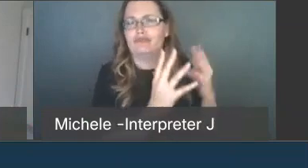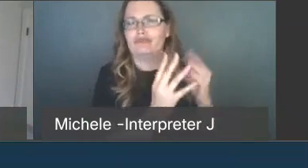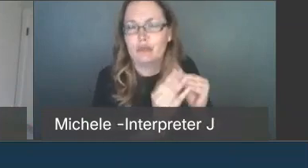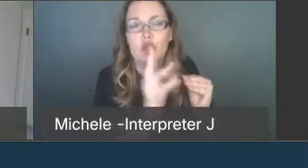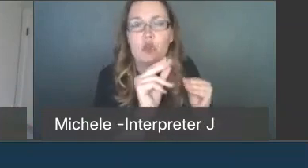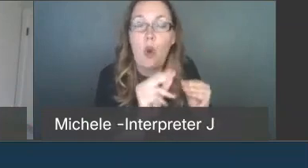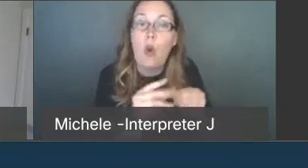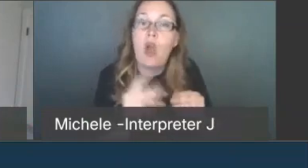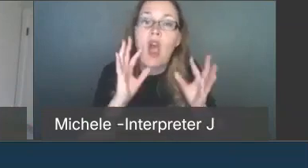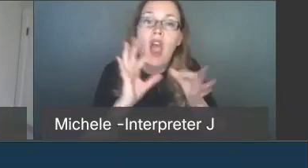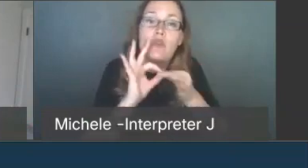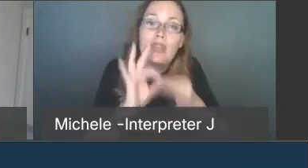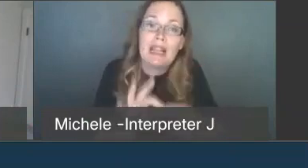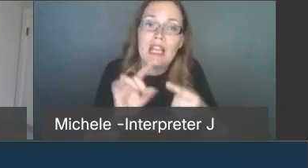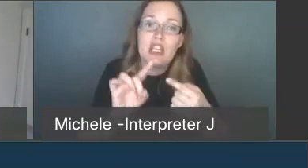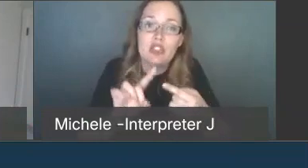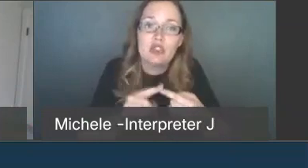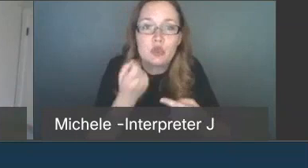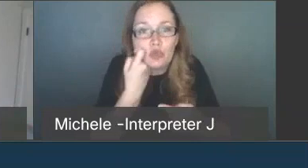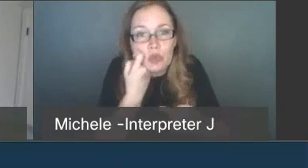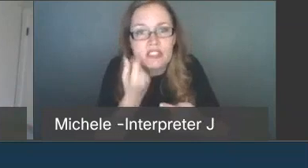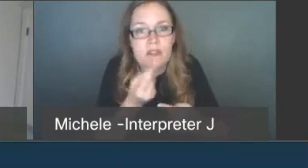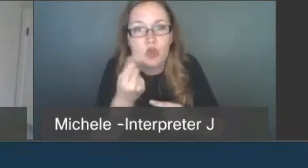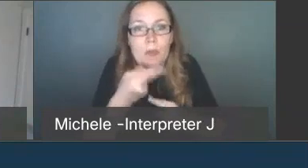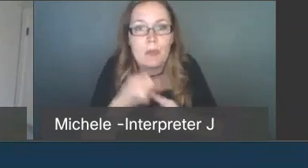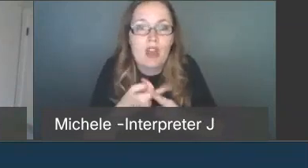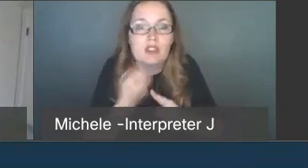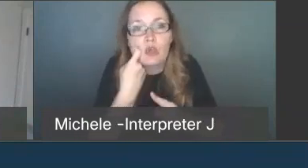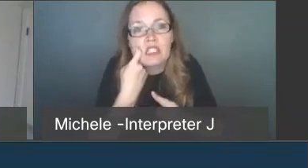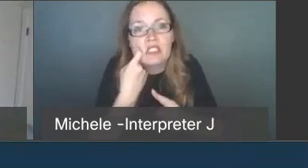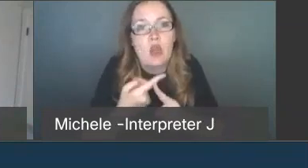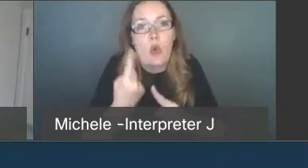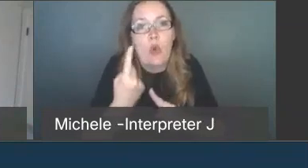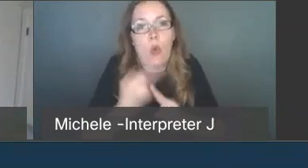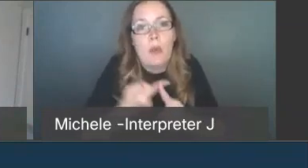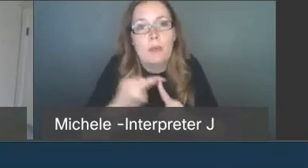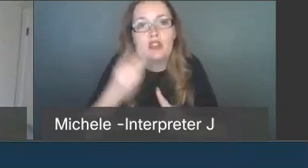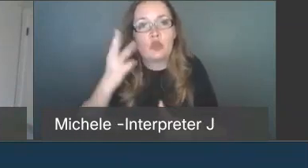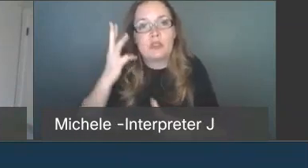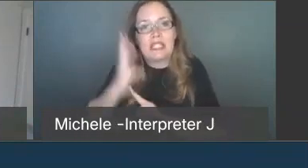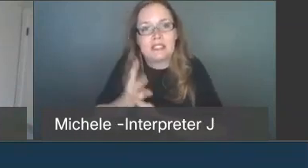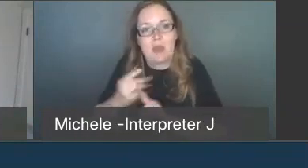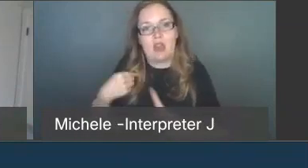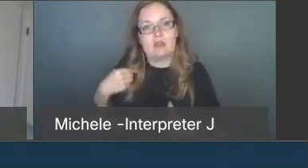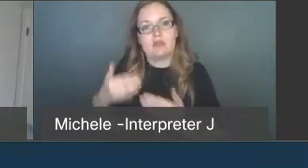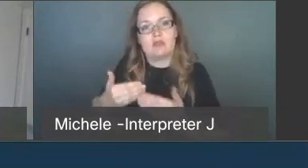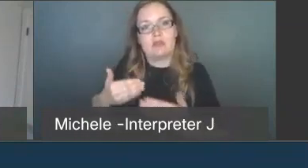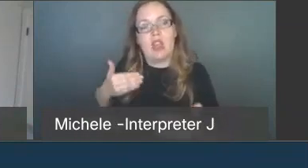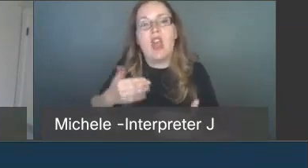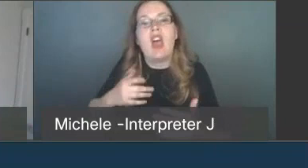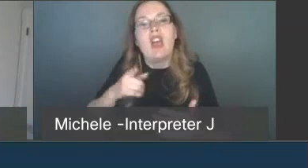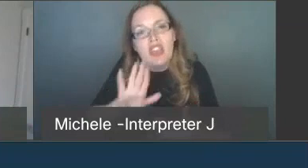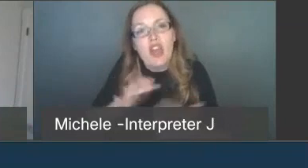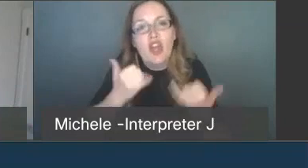clinically relevant in the last few months or the last 6 months. So really how the person is doing in terms of their current